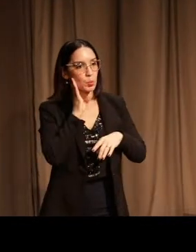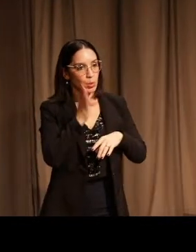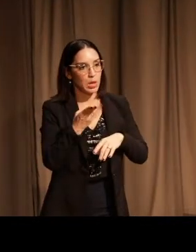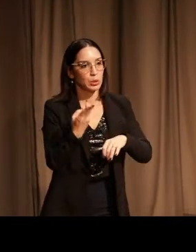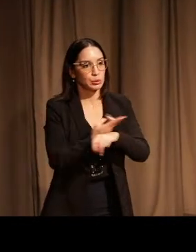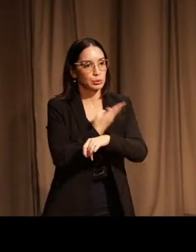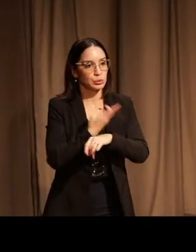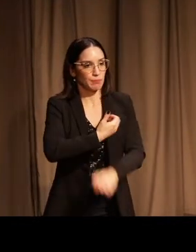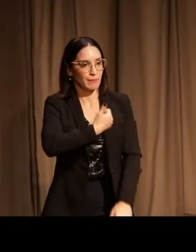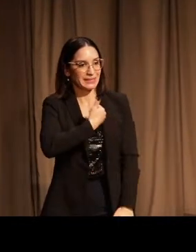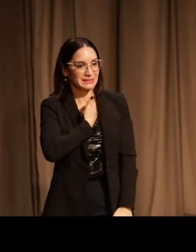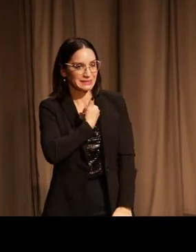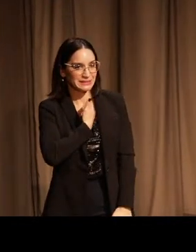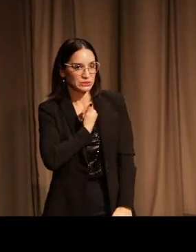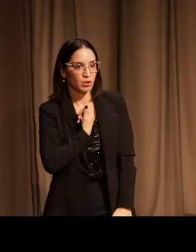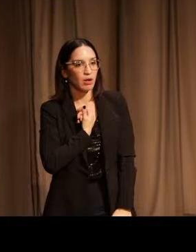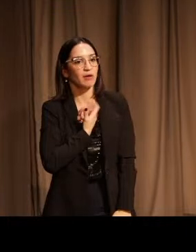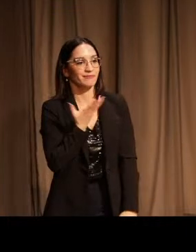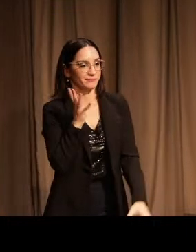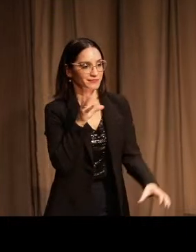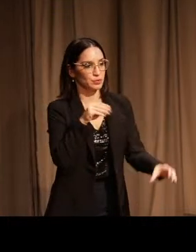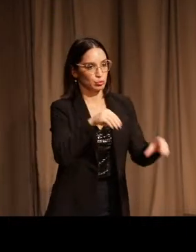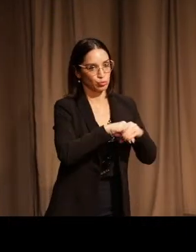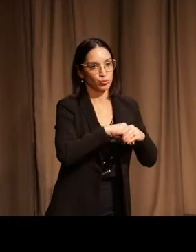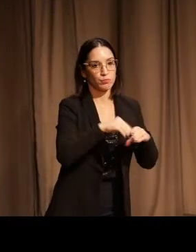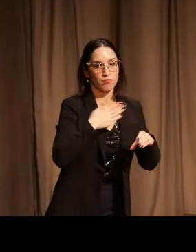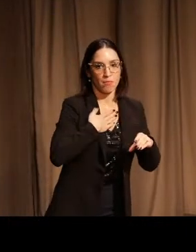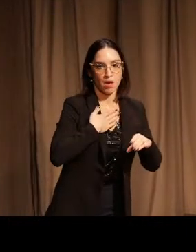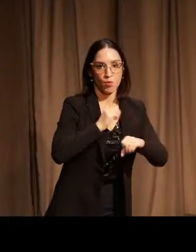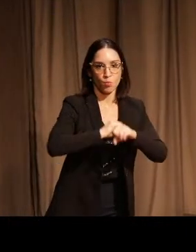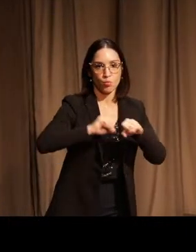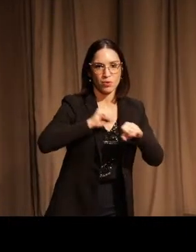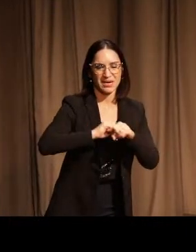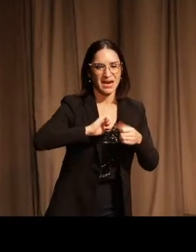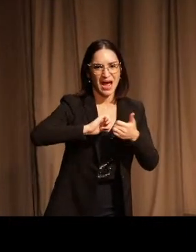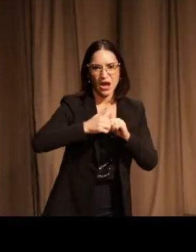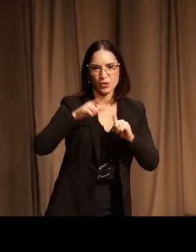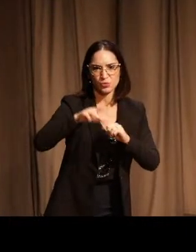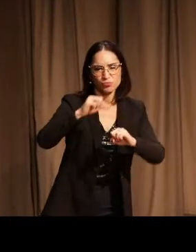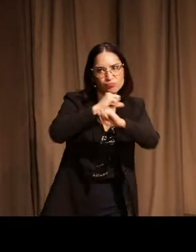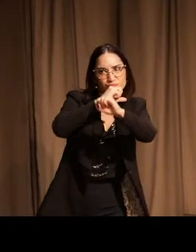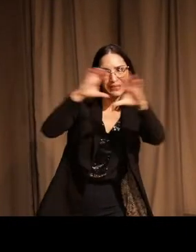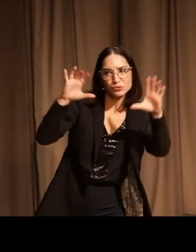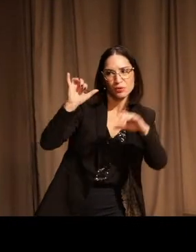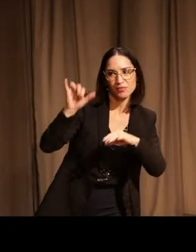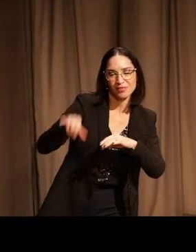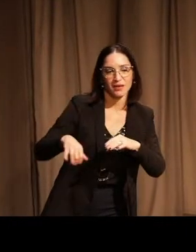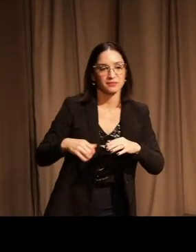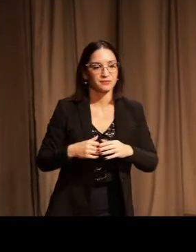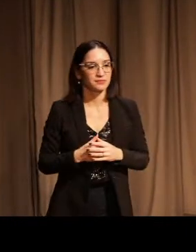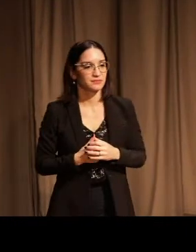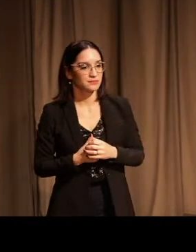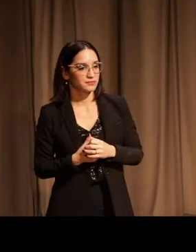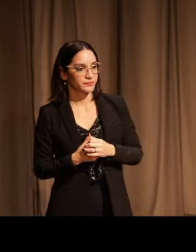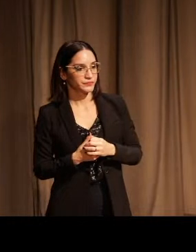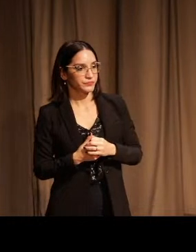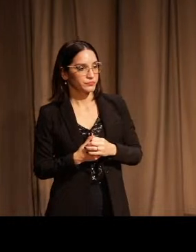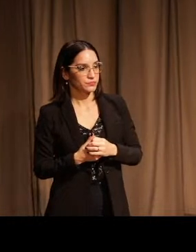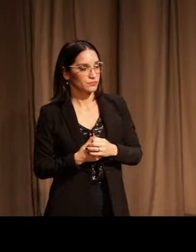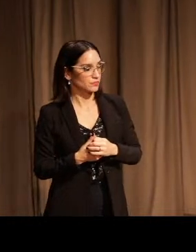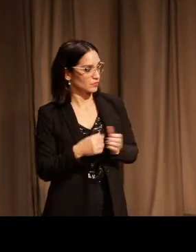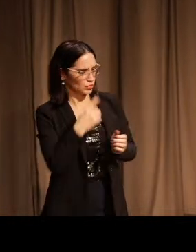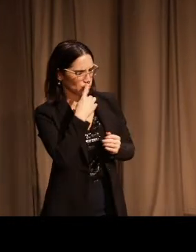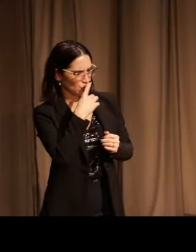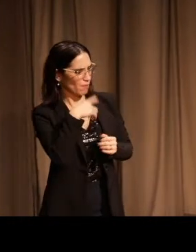self-representation in your work? So And we can talk about this one in particular